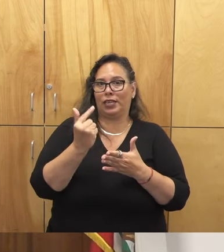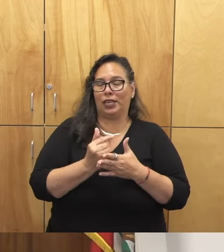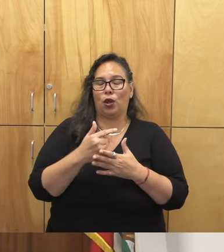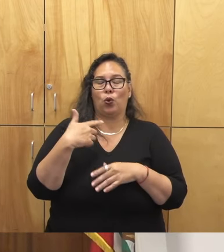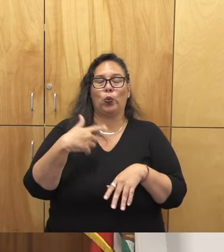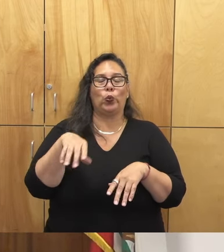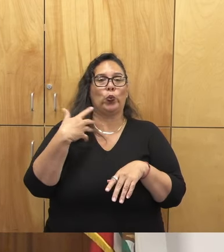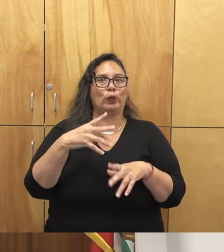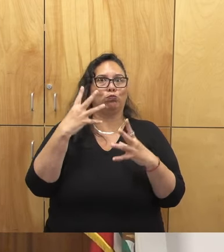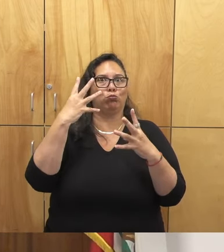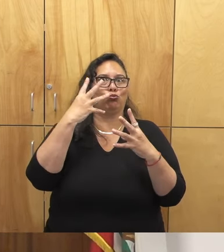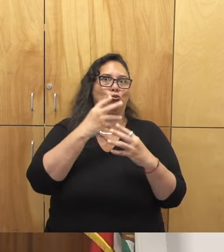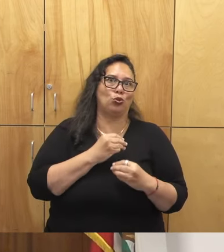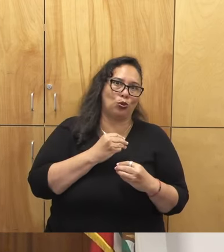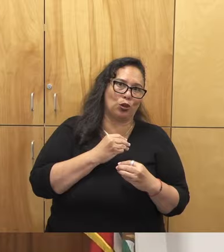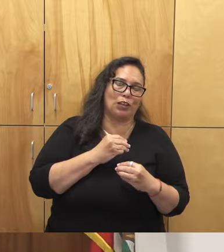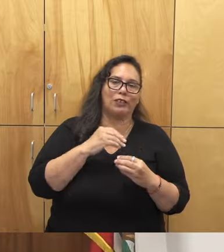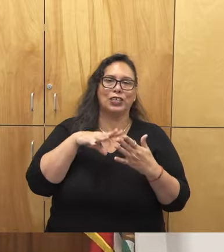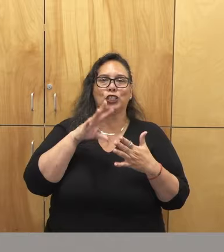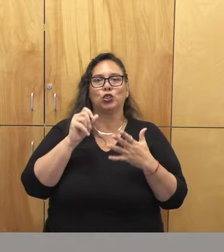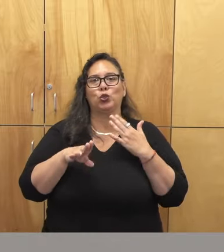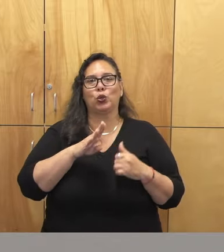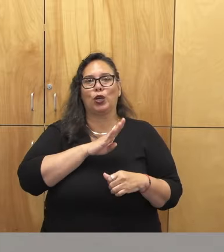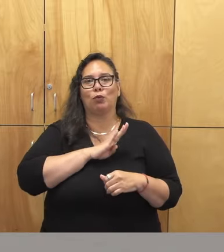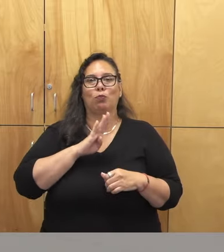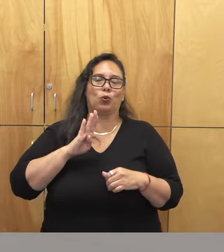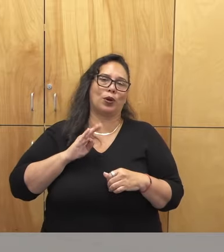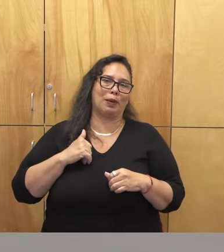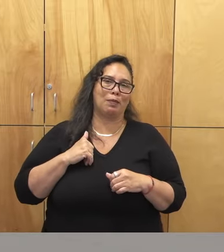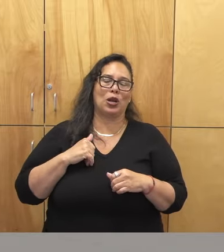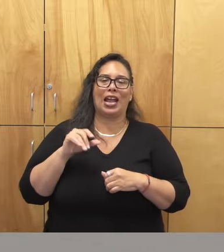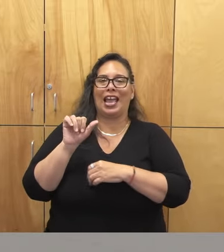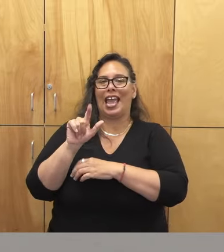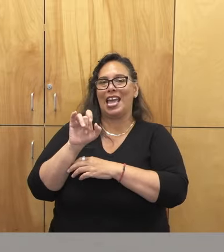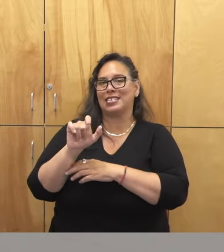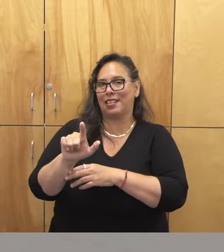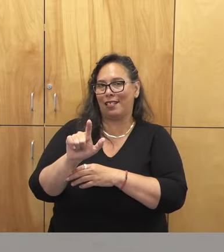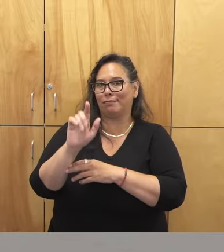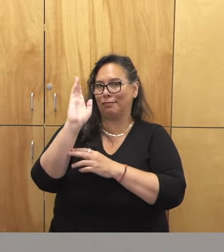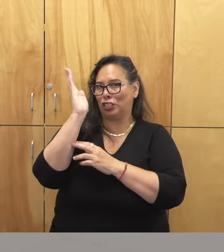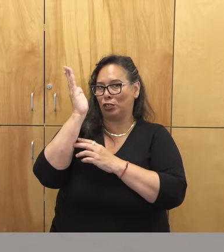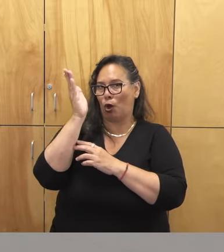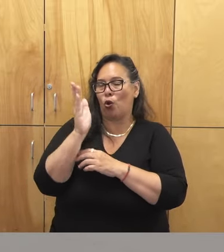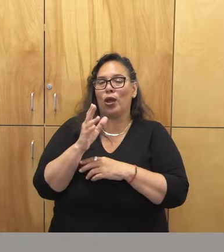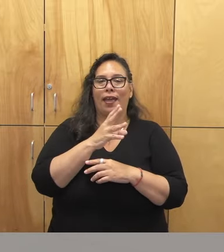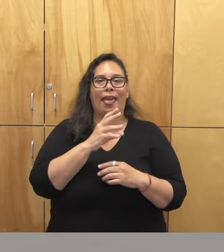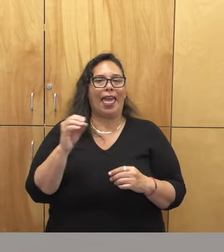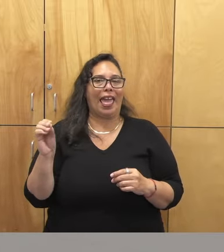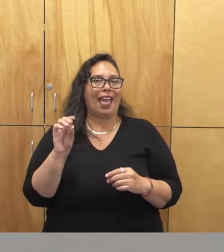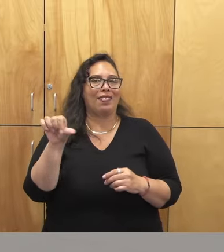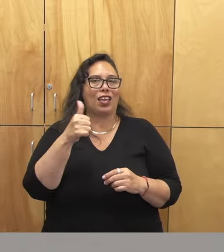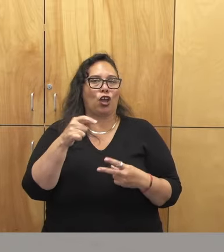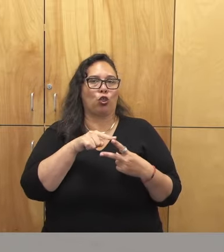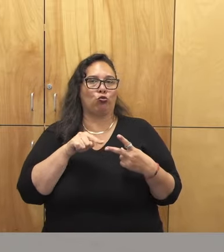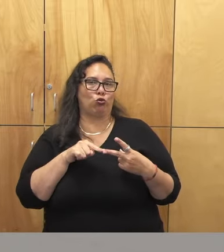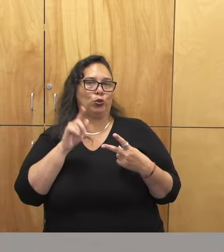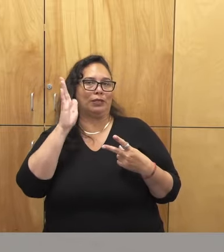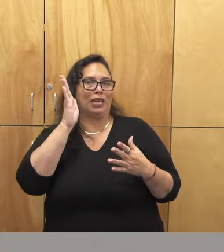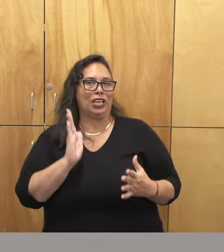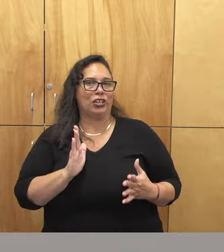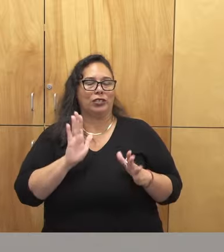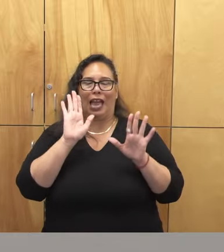it was beautiful. Student board member Axel was one of the speakers, and he, along with the other two speakers, were just